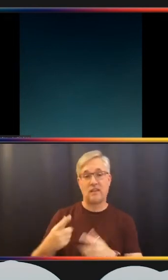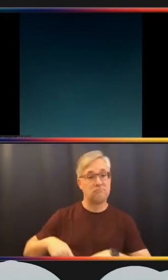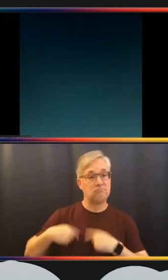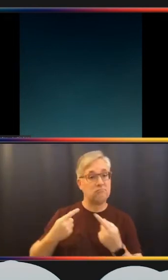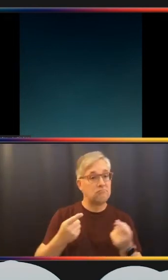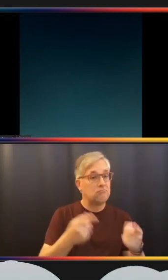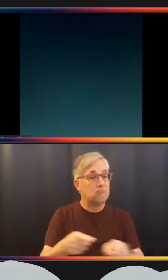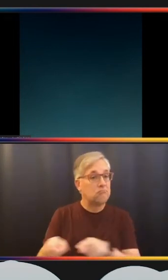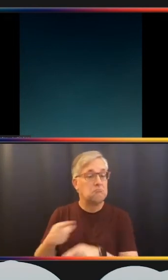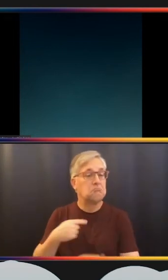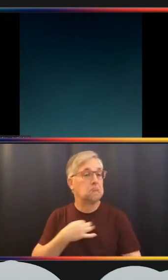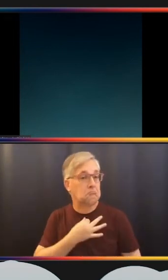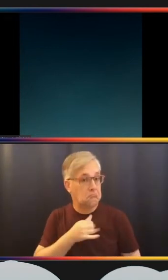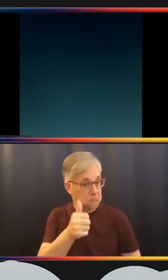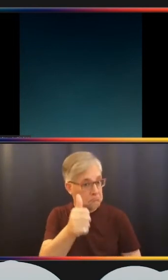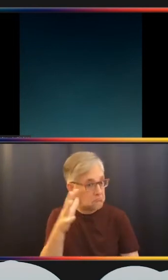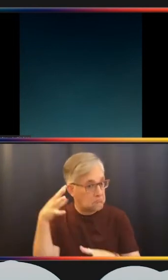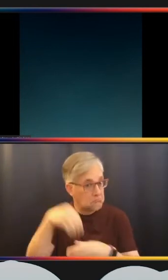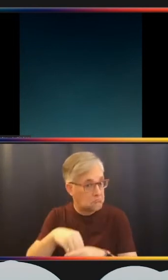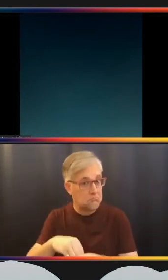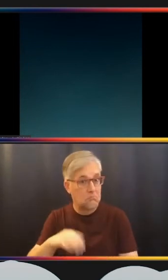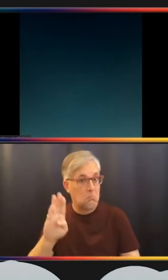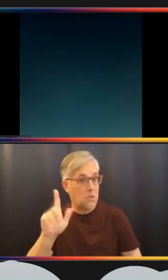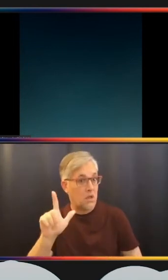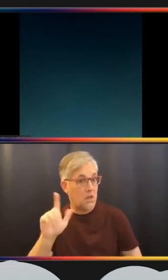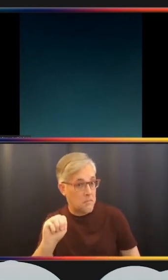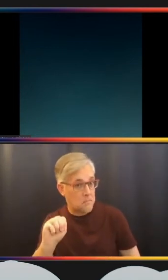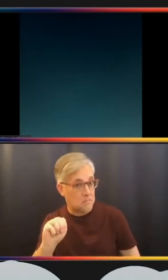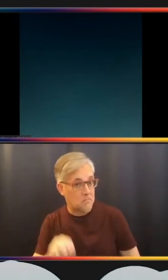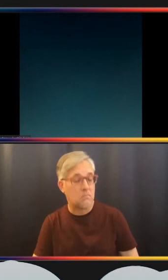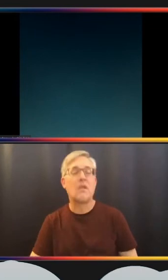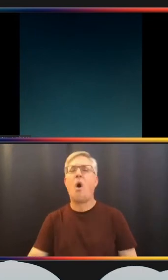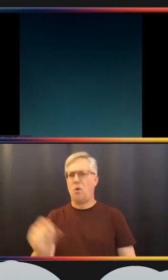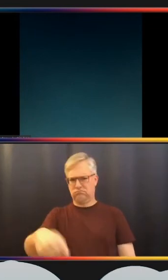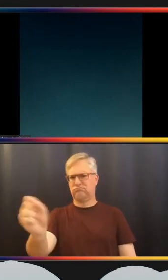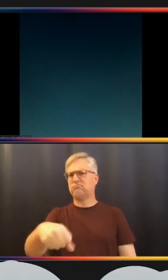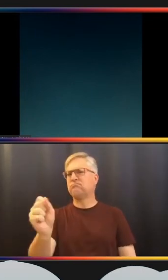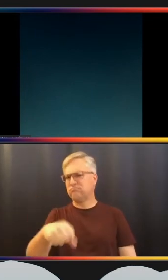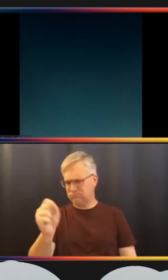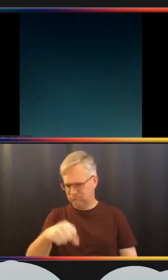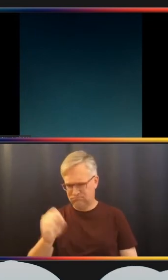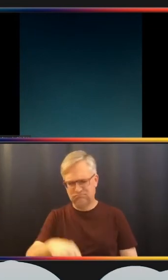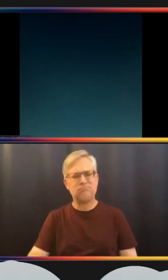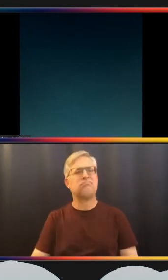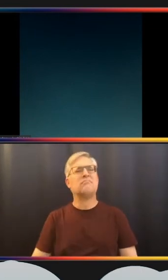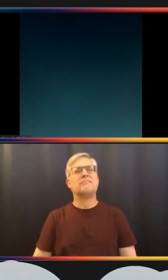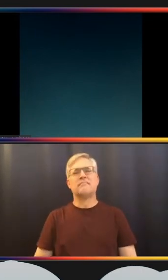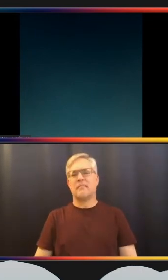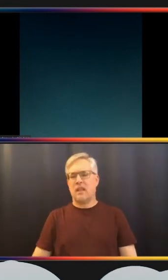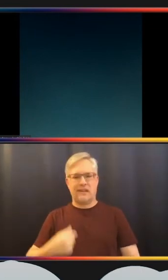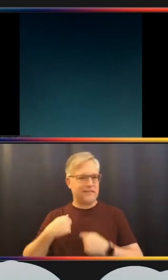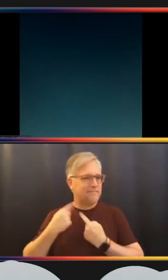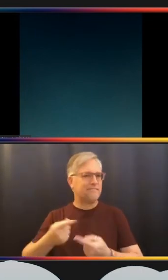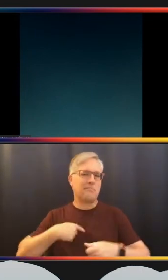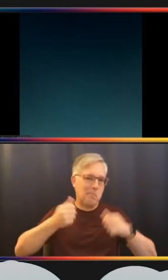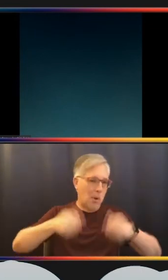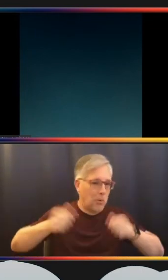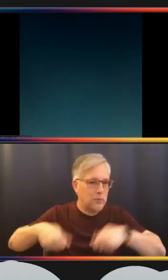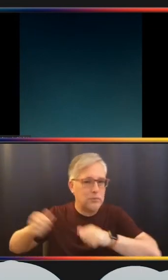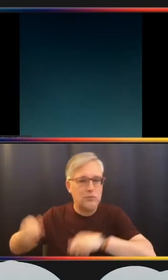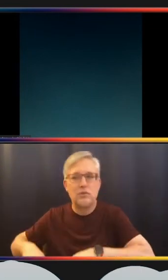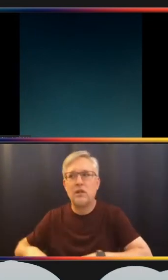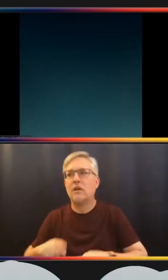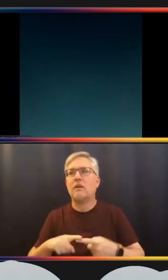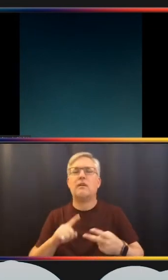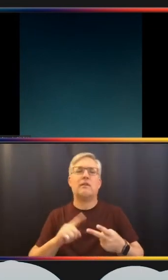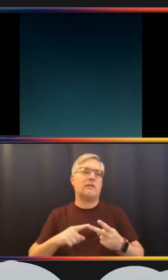have you been involved in the movement as well? Totally. I think I mean, I've been doing all the posting, I've been doing all